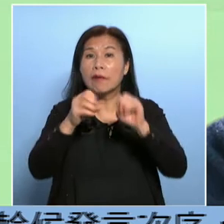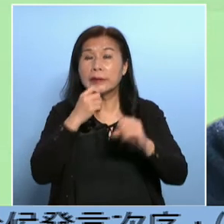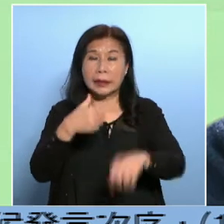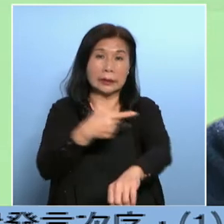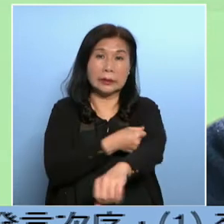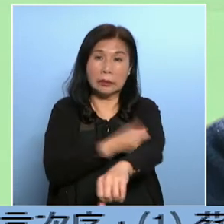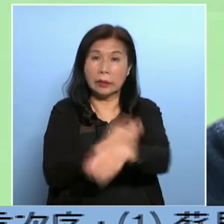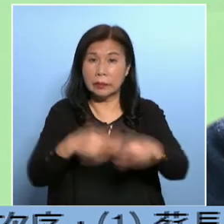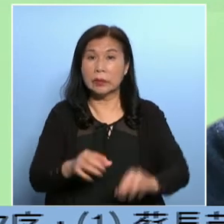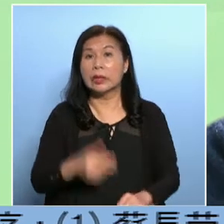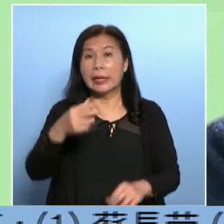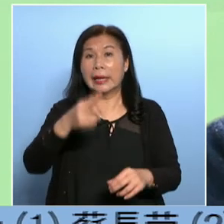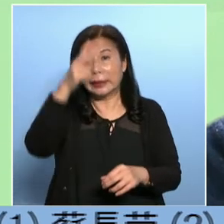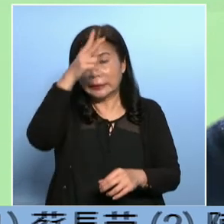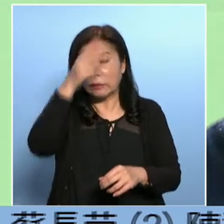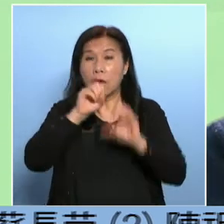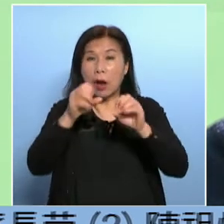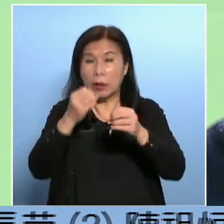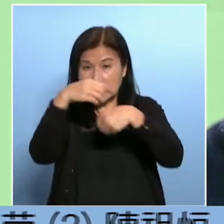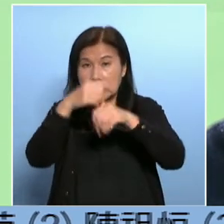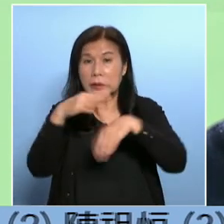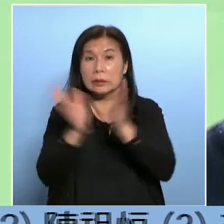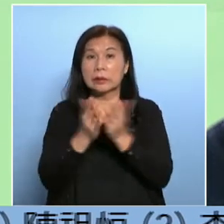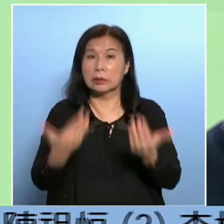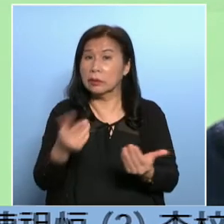A government appealing people to get vaccination and tested.